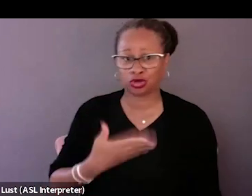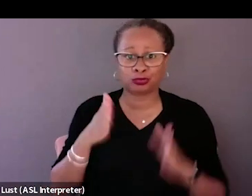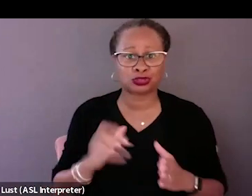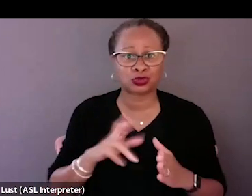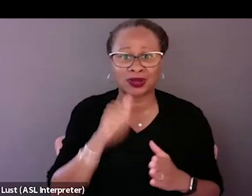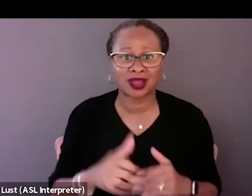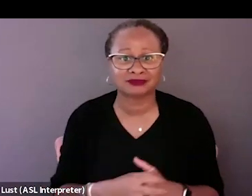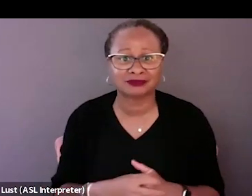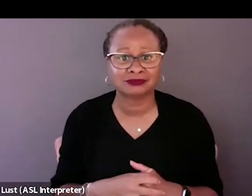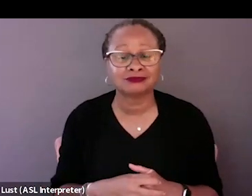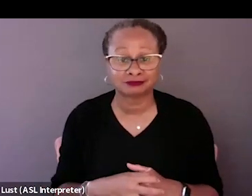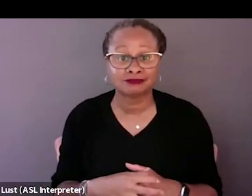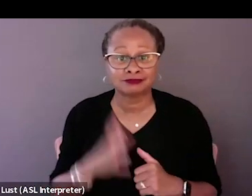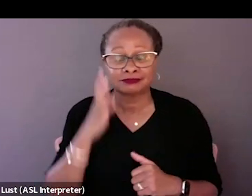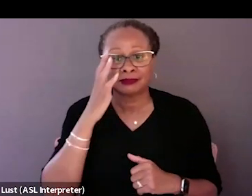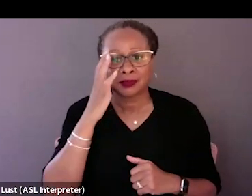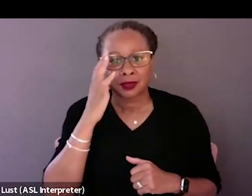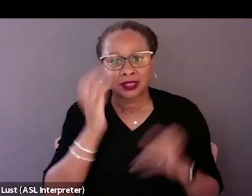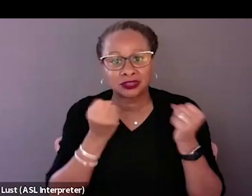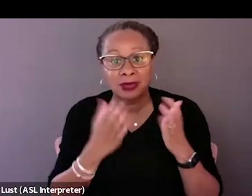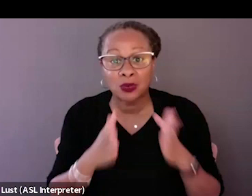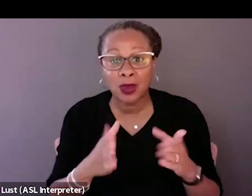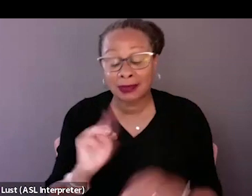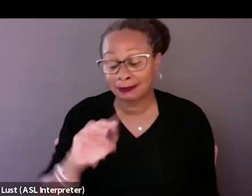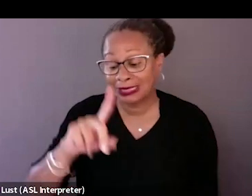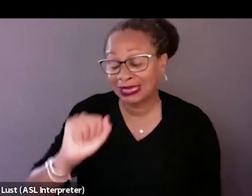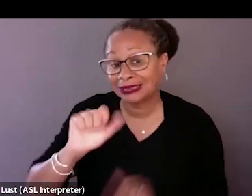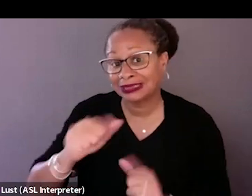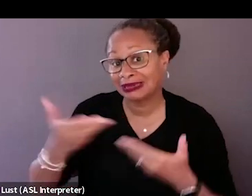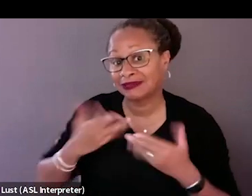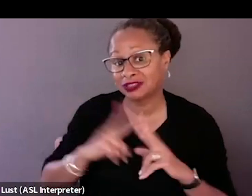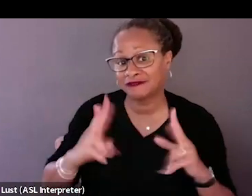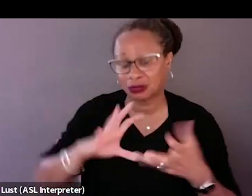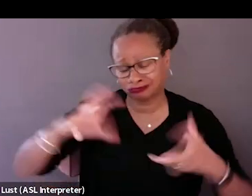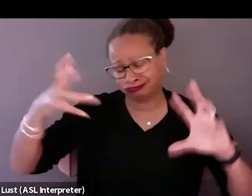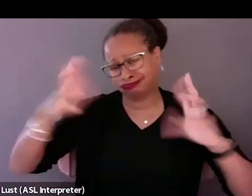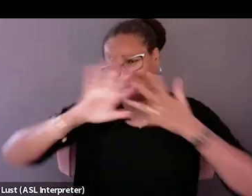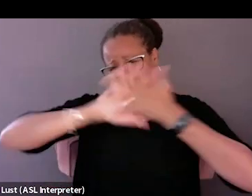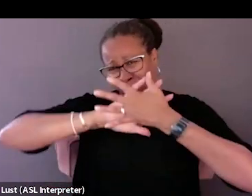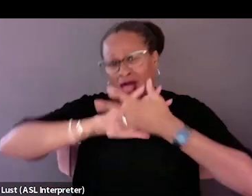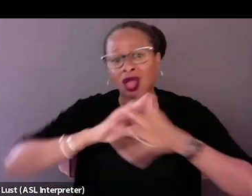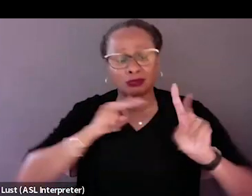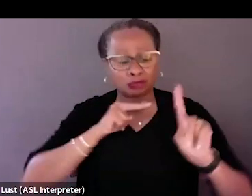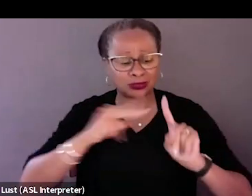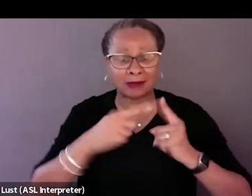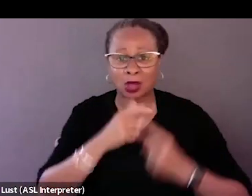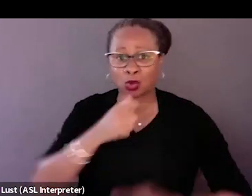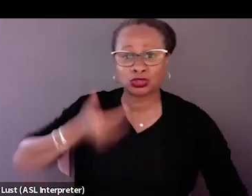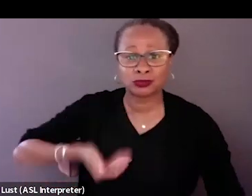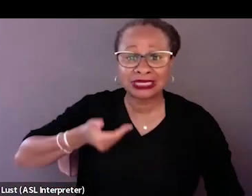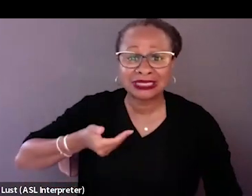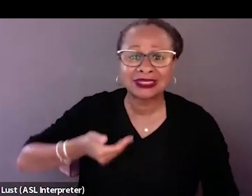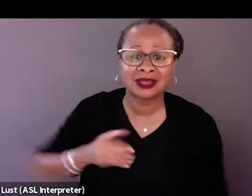because there's a lot of ways in which I think these media can give us a very distorted view about who we should be